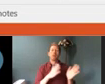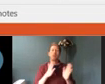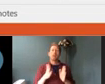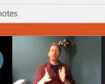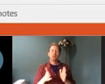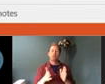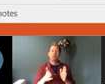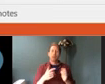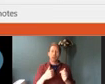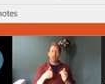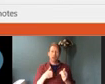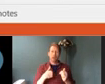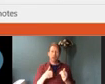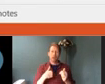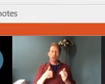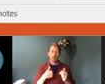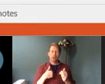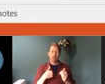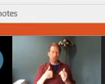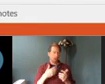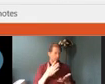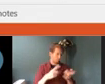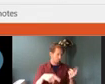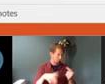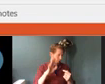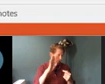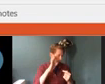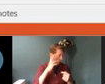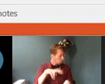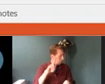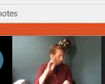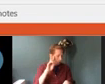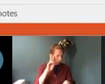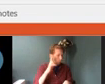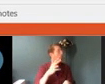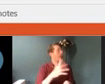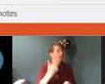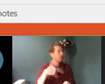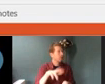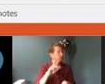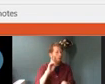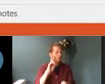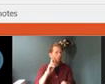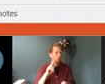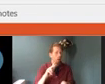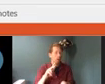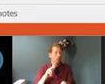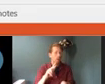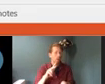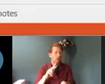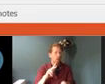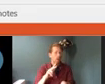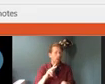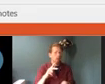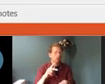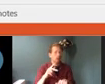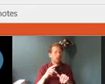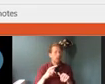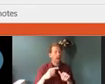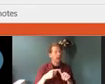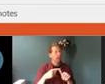I believe everybody heard about 2 years ago, 3 actually now, 2018 April, there